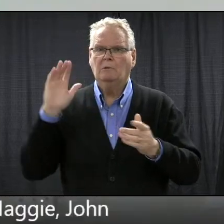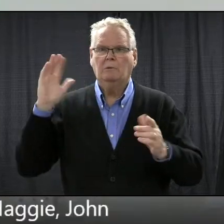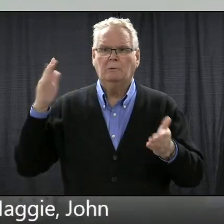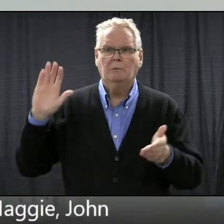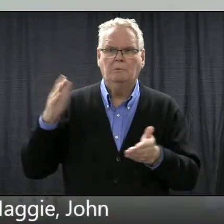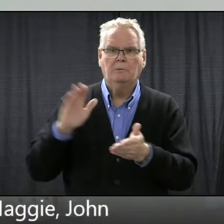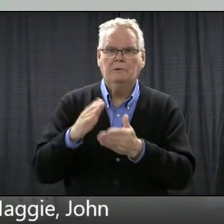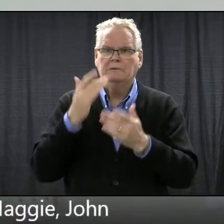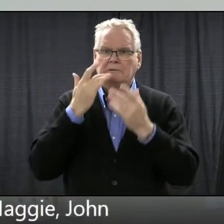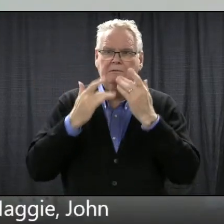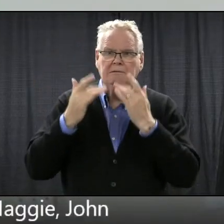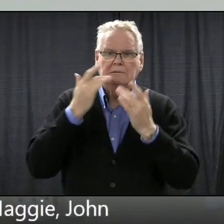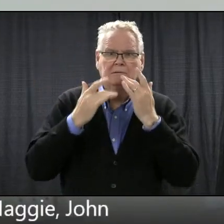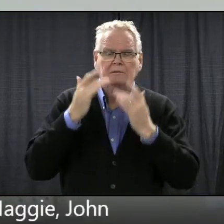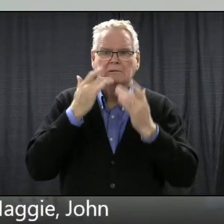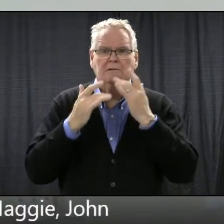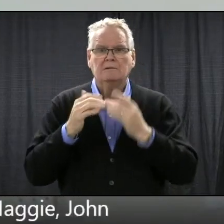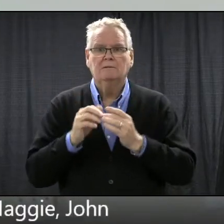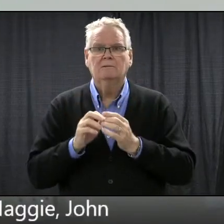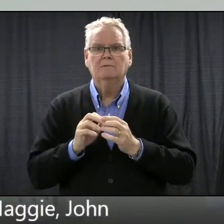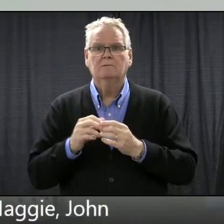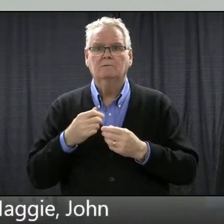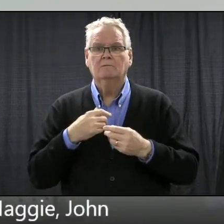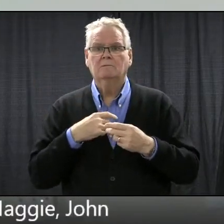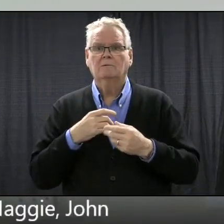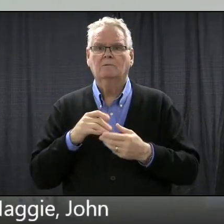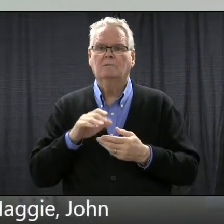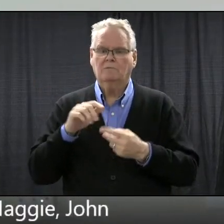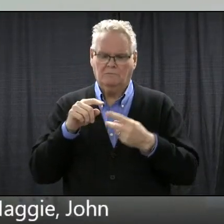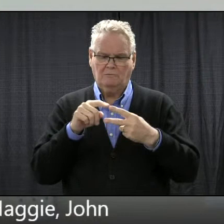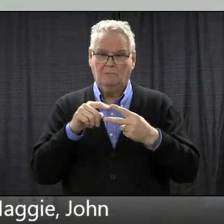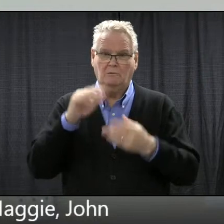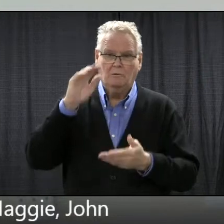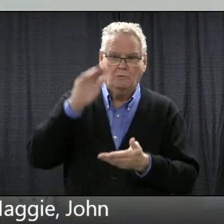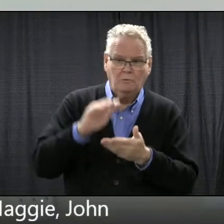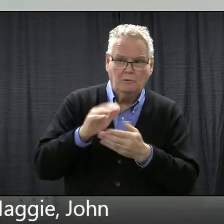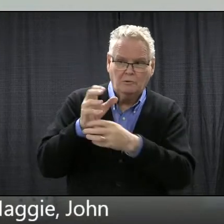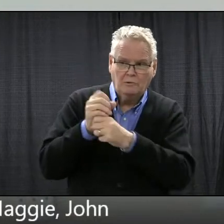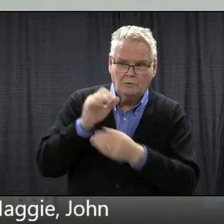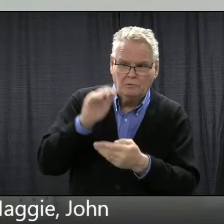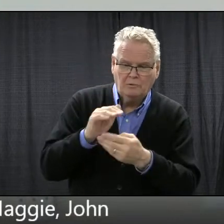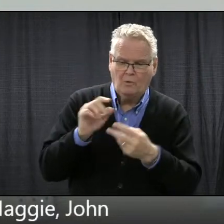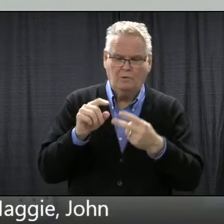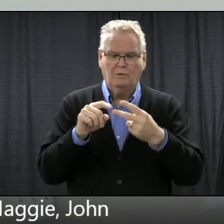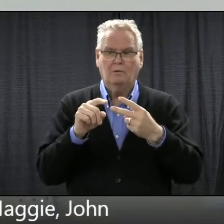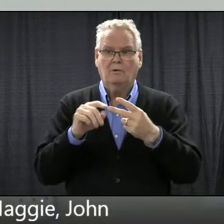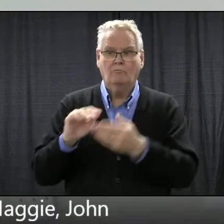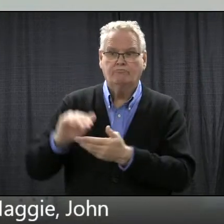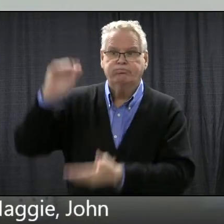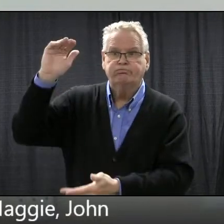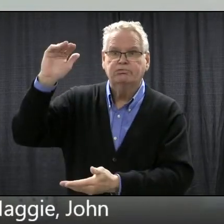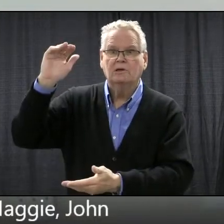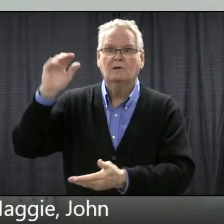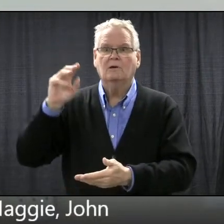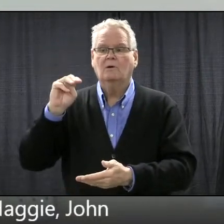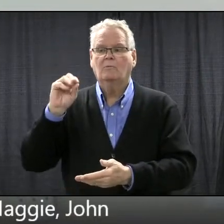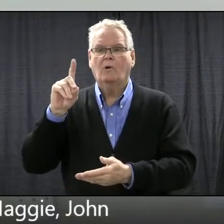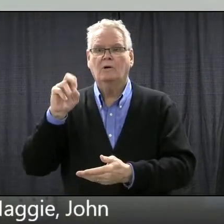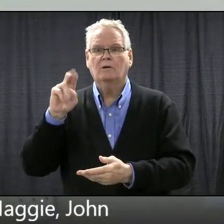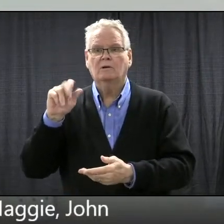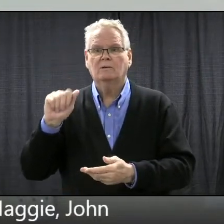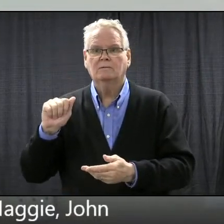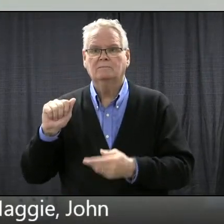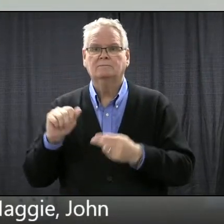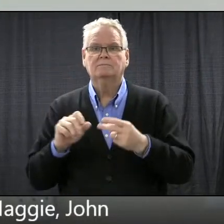Moderna? We are going to be blessed with large quantities of Moderna, and unfortunately